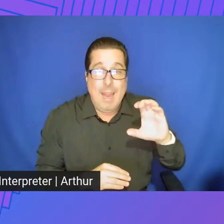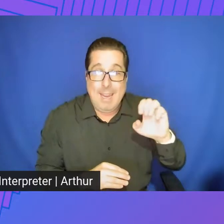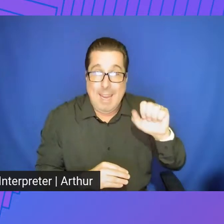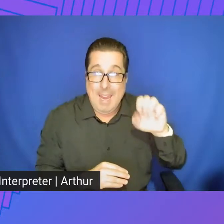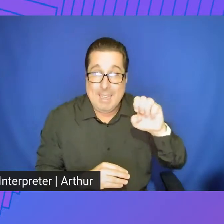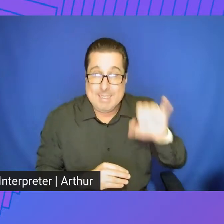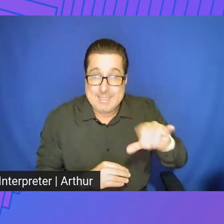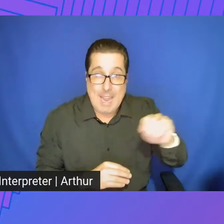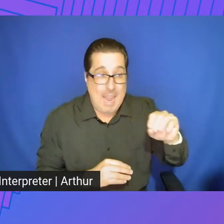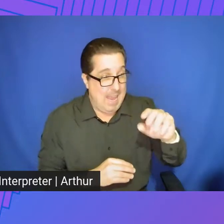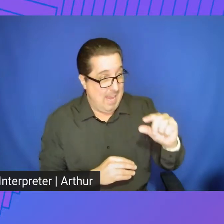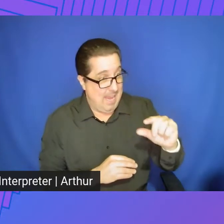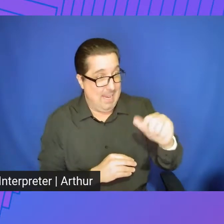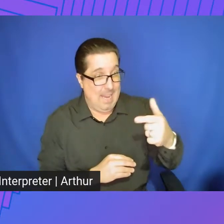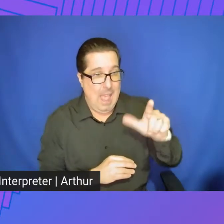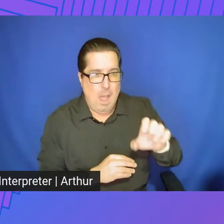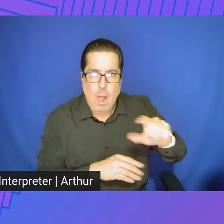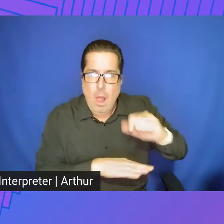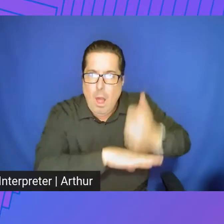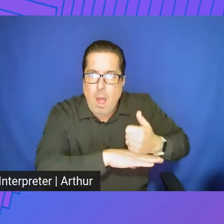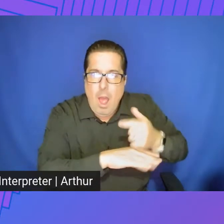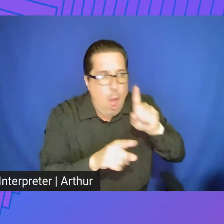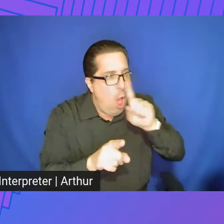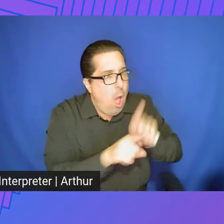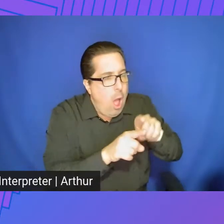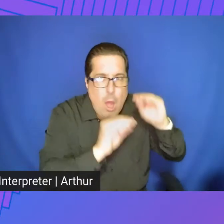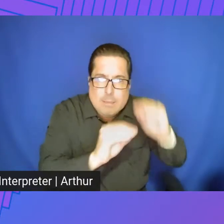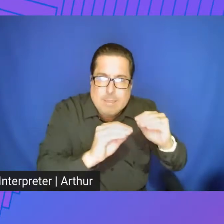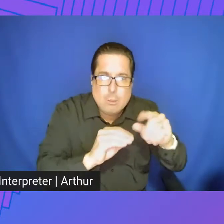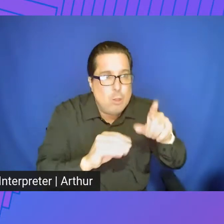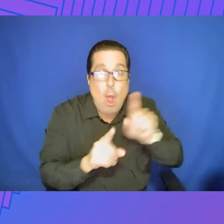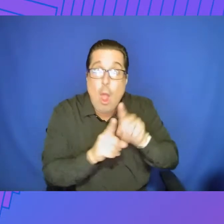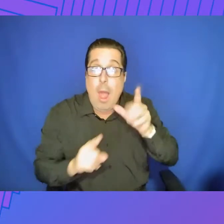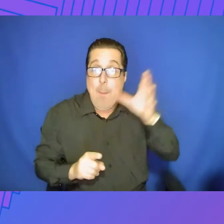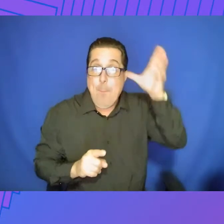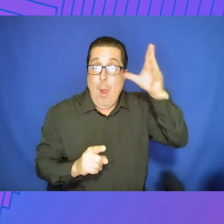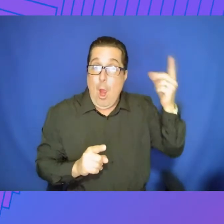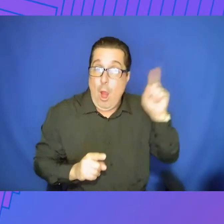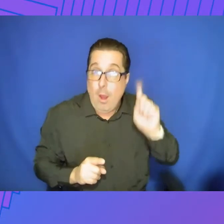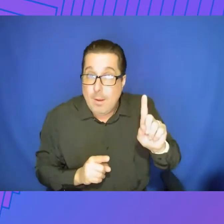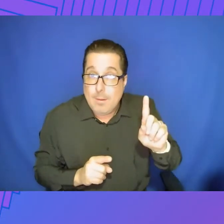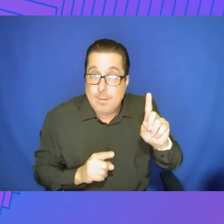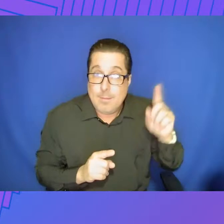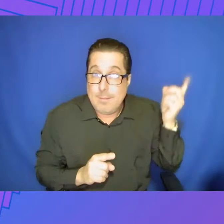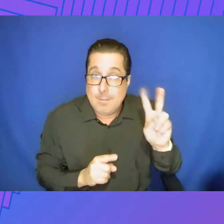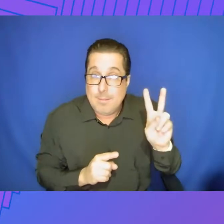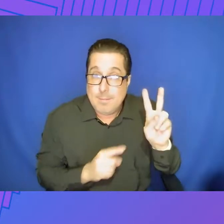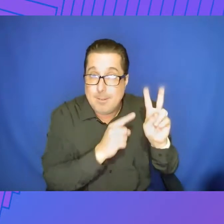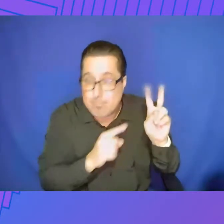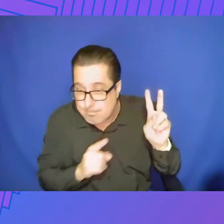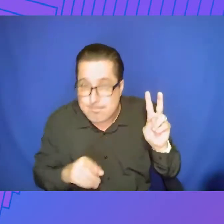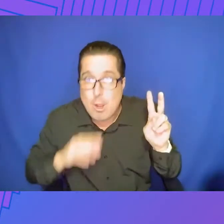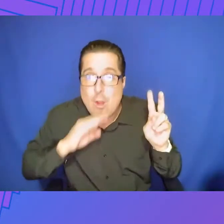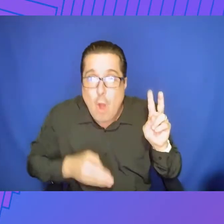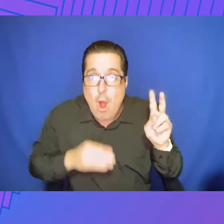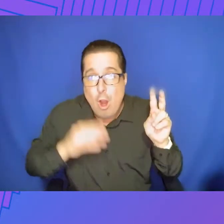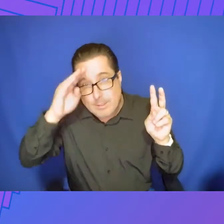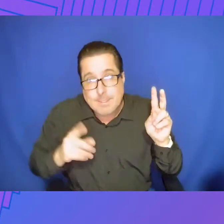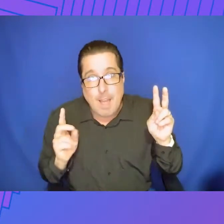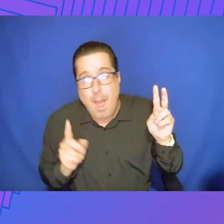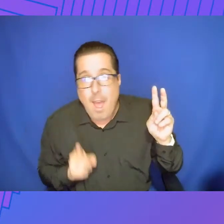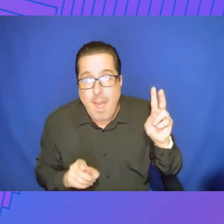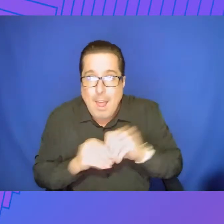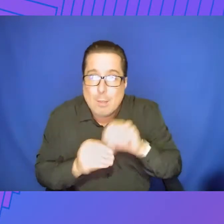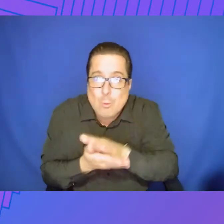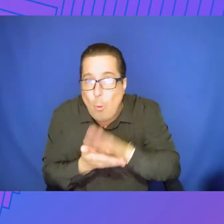As the parent of a daughter in middle school and a son who's in his first year of high school here in the United States, I'm a huge fan